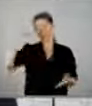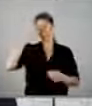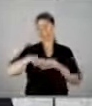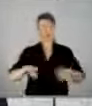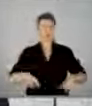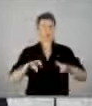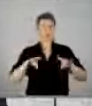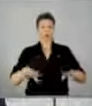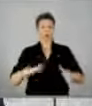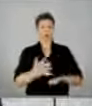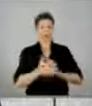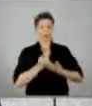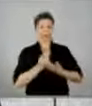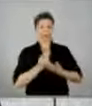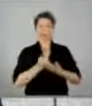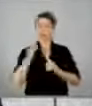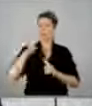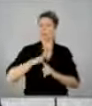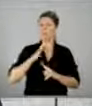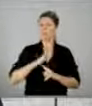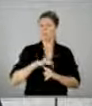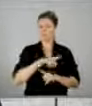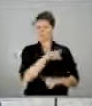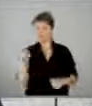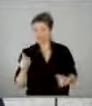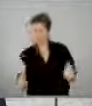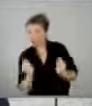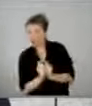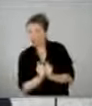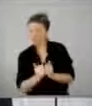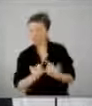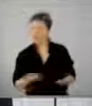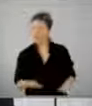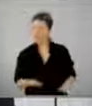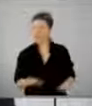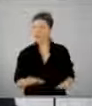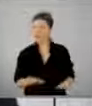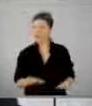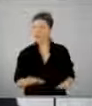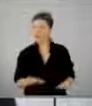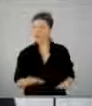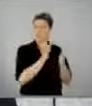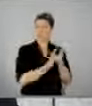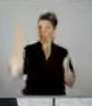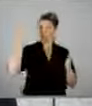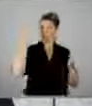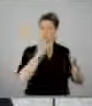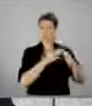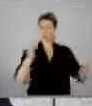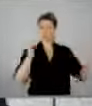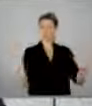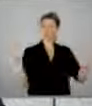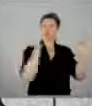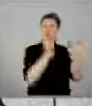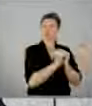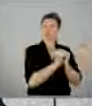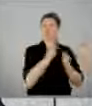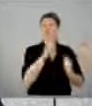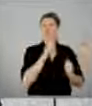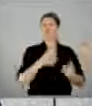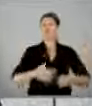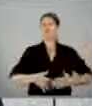first. I think all Australians would agree with that. Now, the legislation that was passed through our Parliament automatically cancels